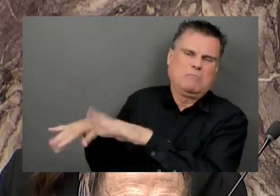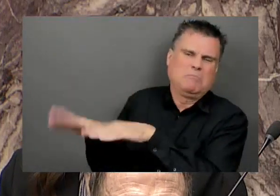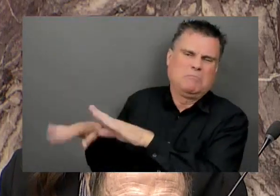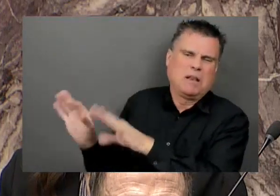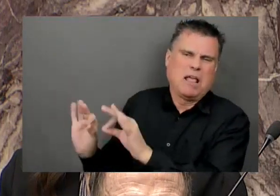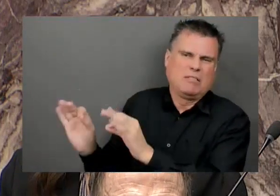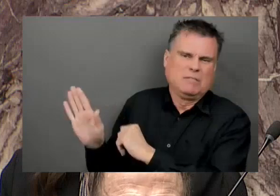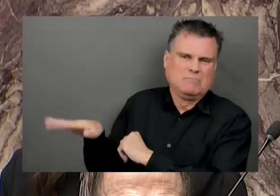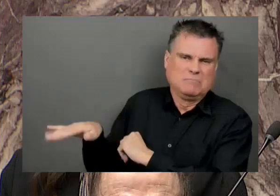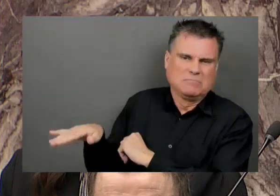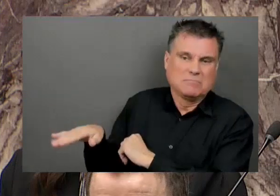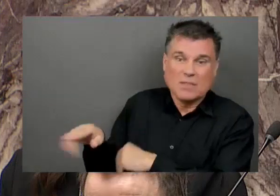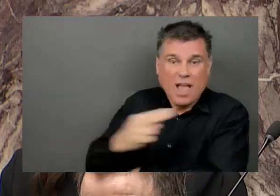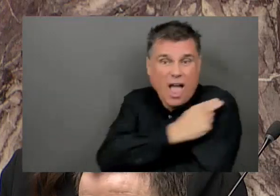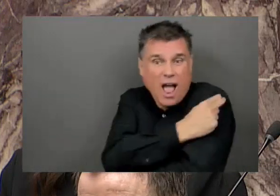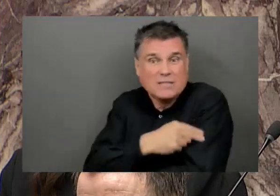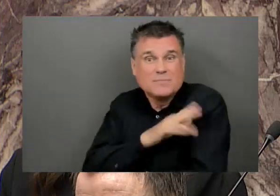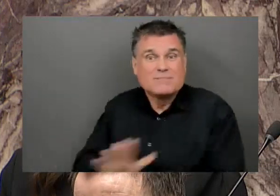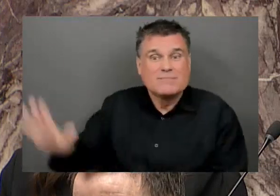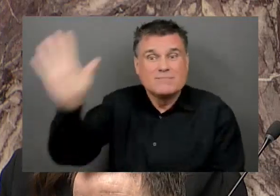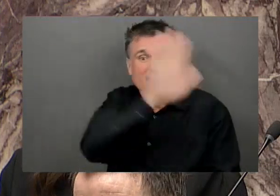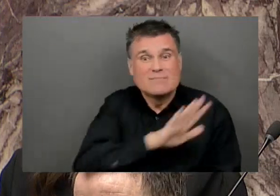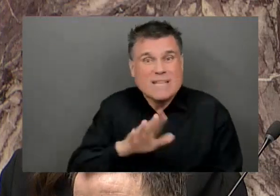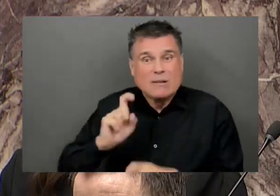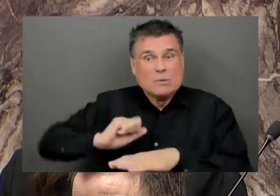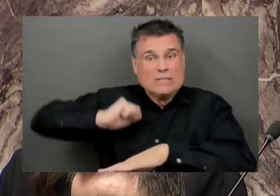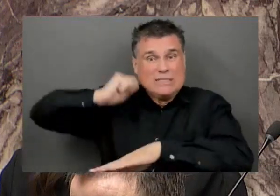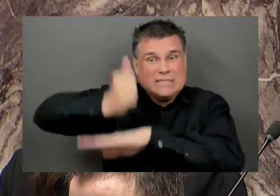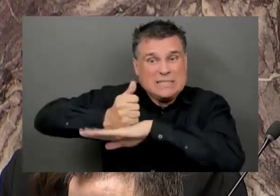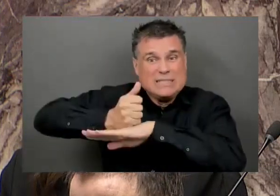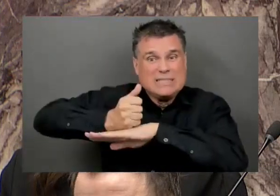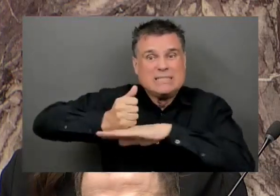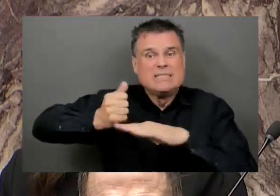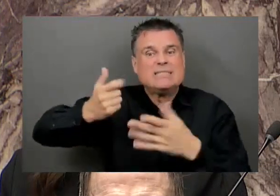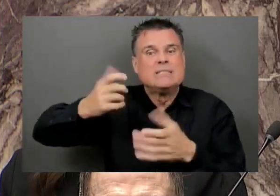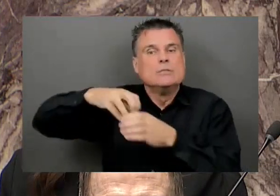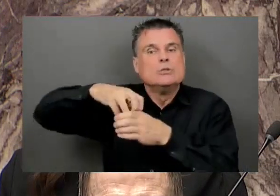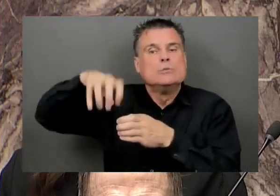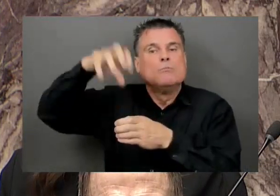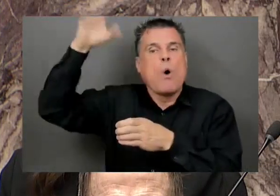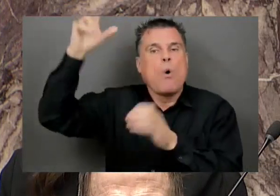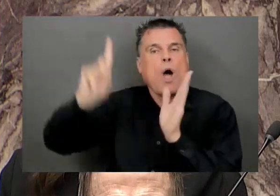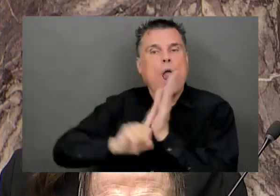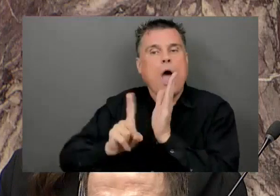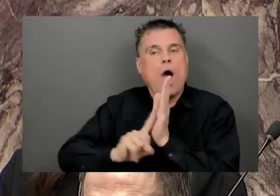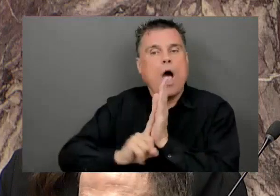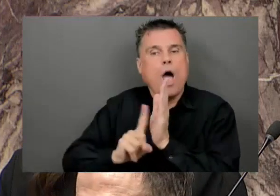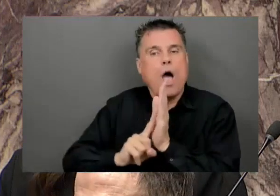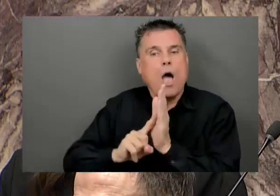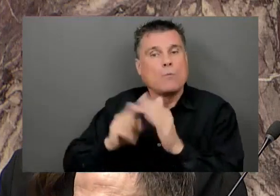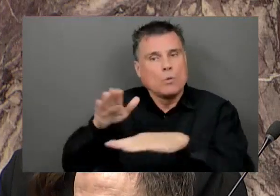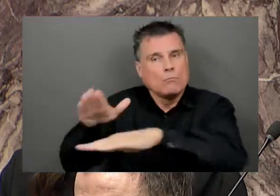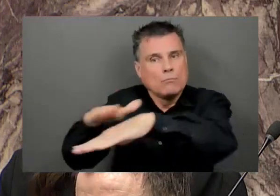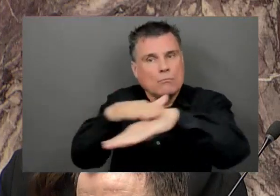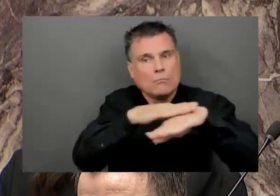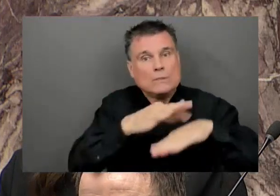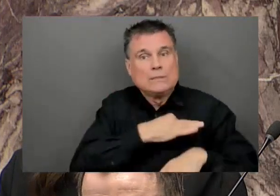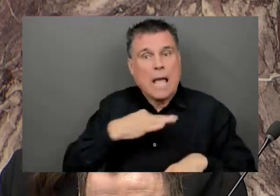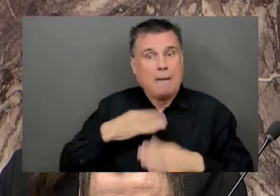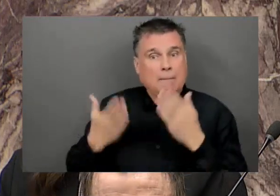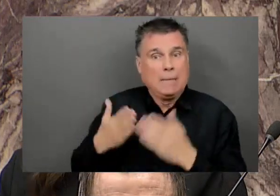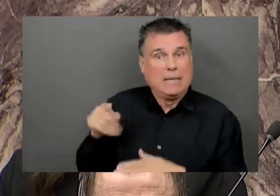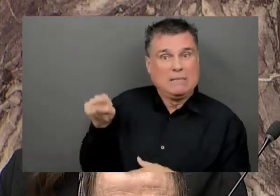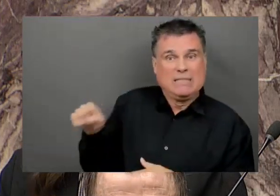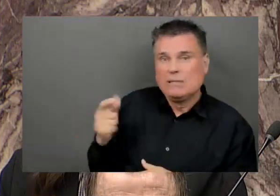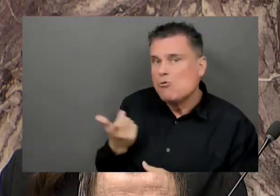detectors designed to alert staff about the presence of drug smoke from substances like meth